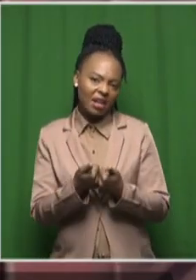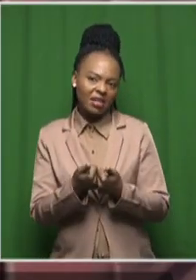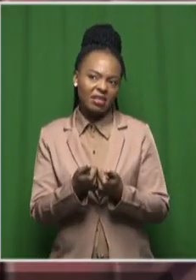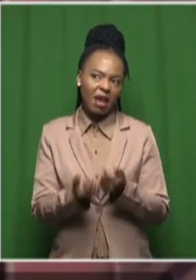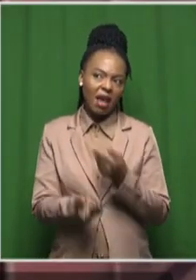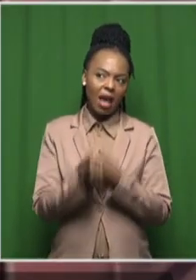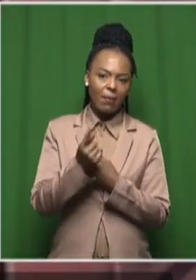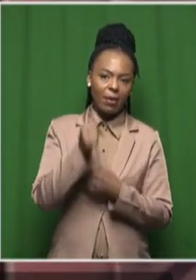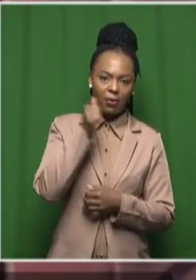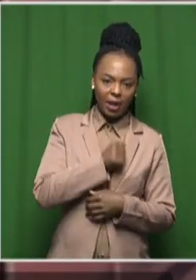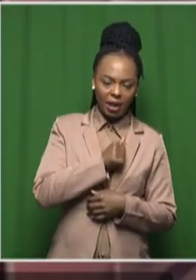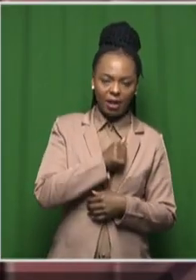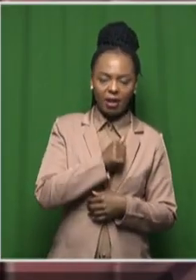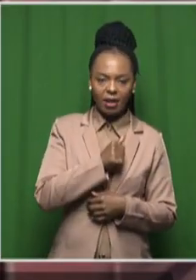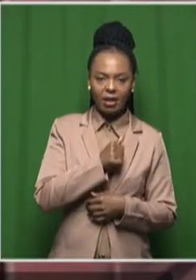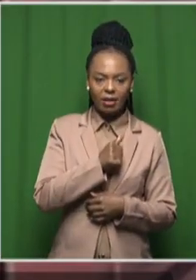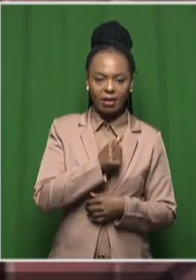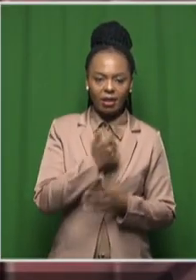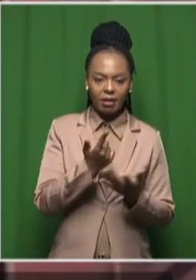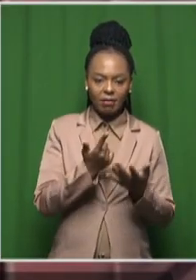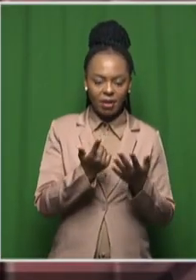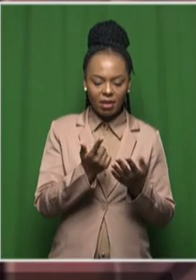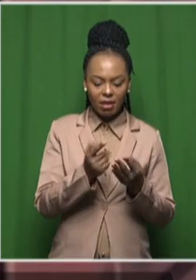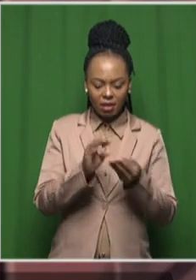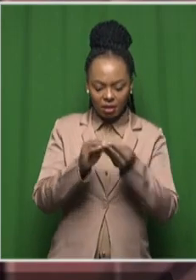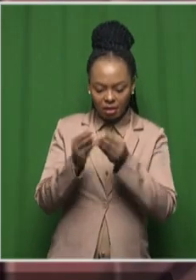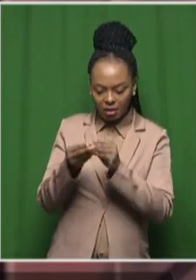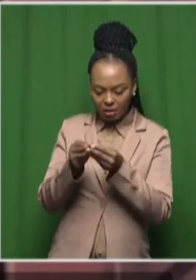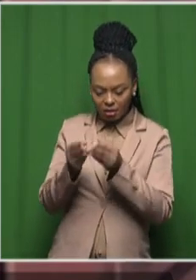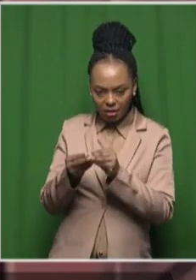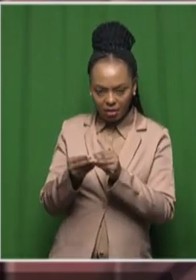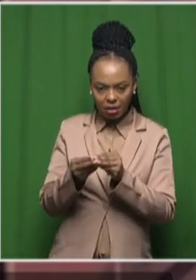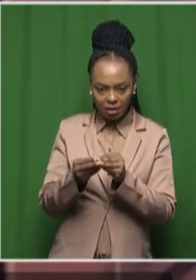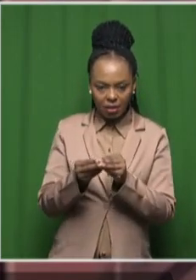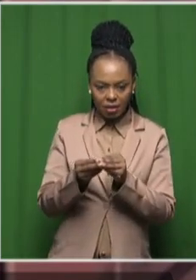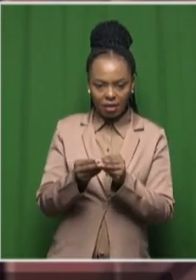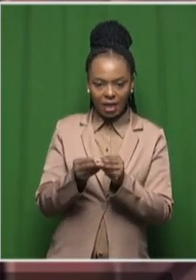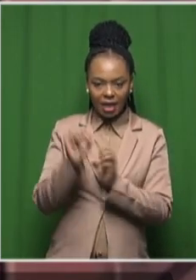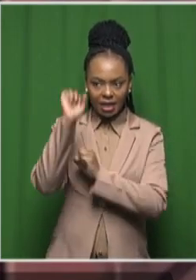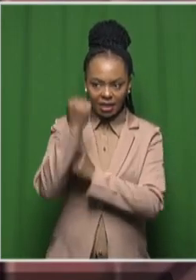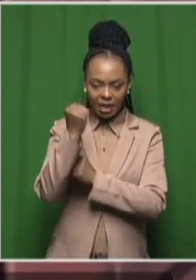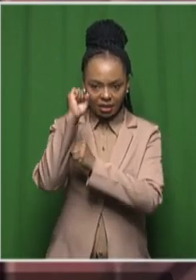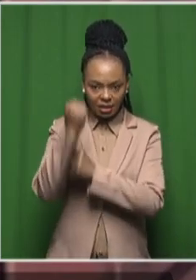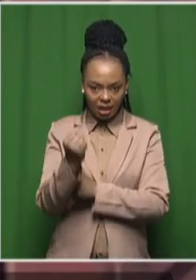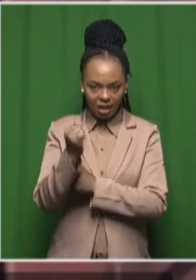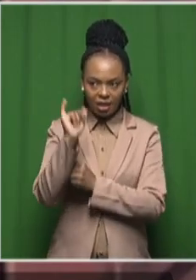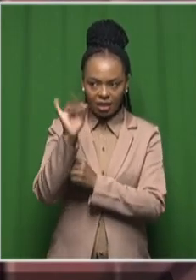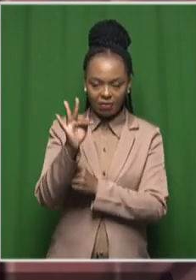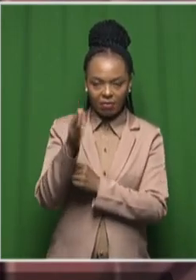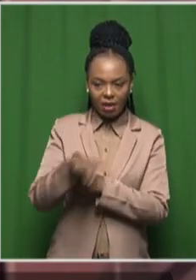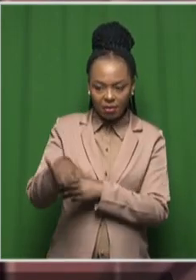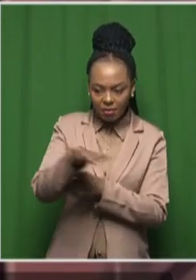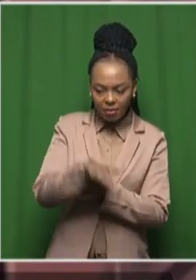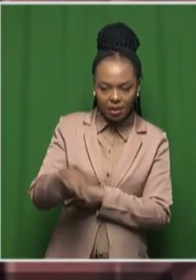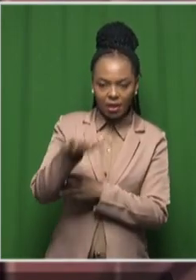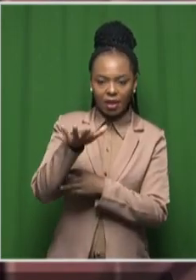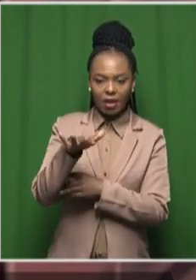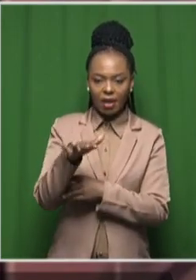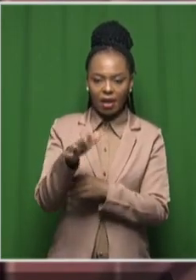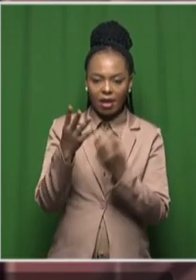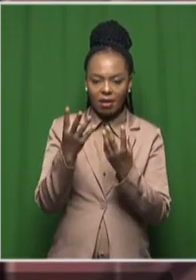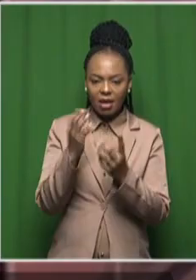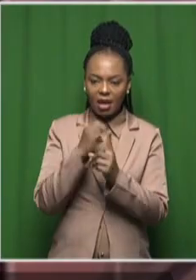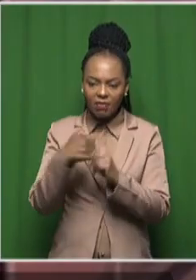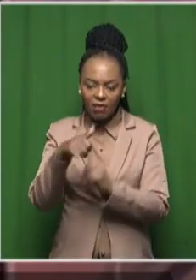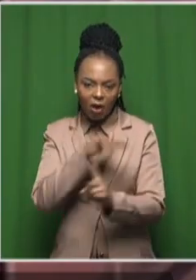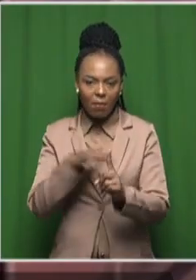I'm in industrial ceramics and it involves setting up a factory, dealing with a very harsh environment,